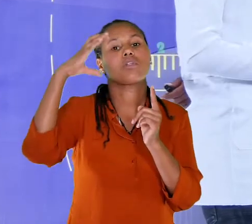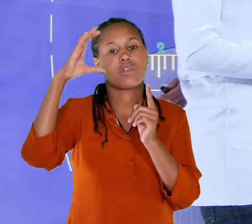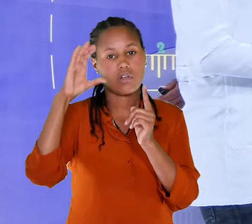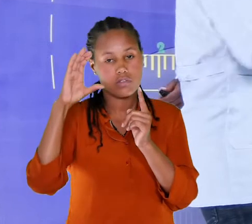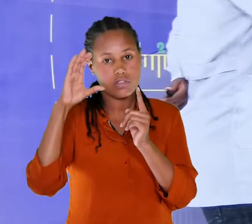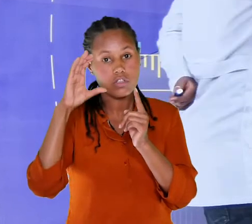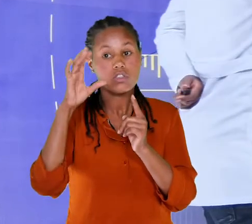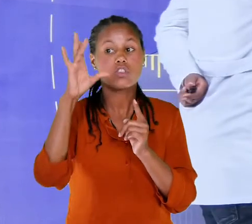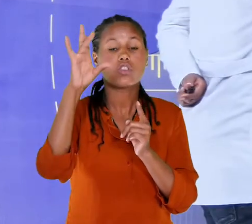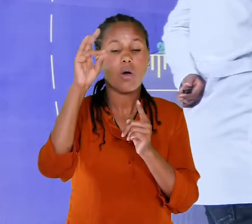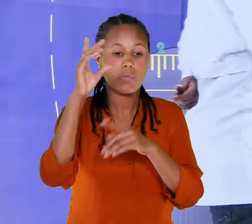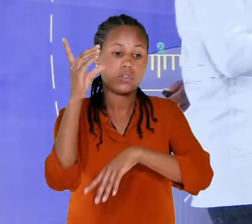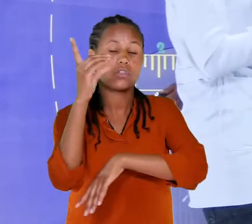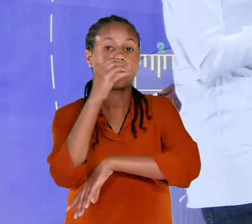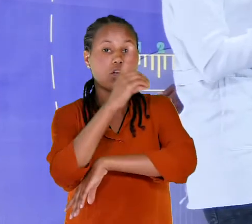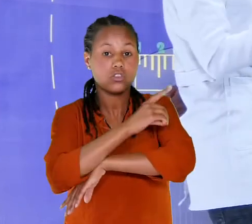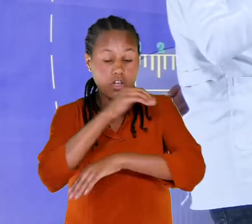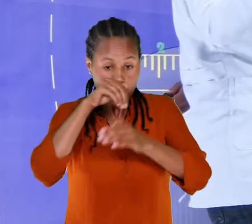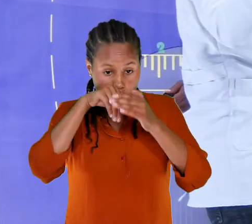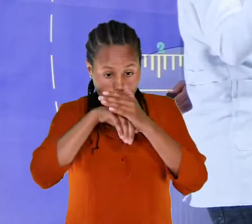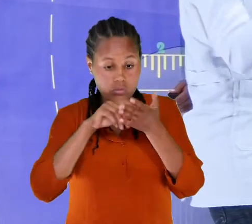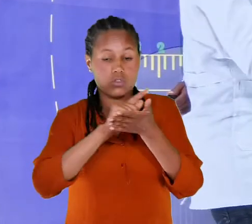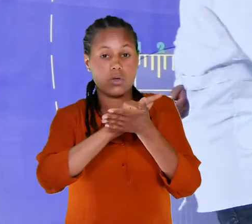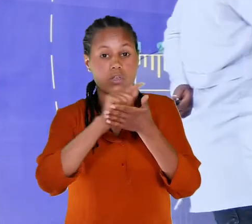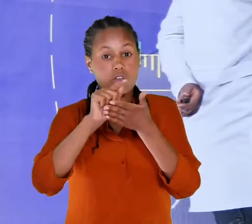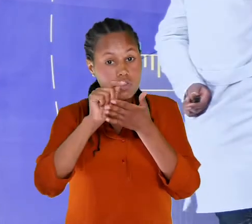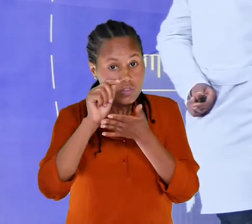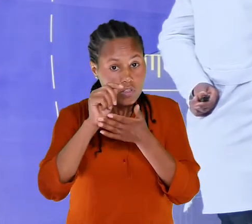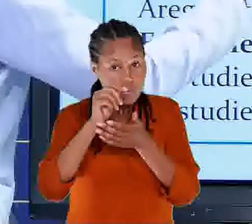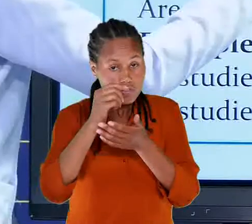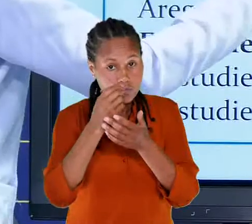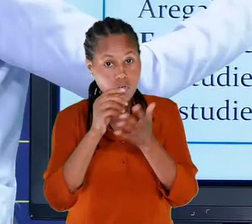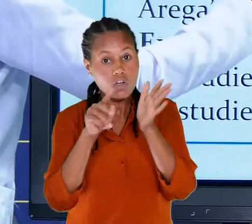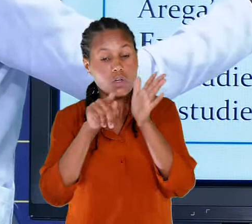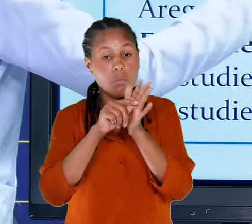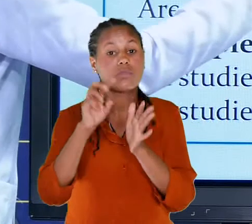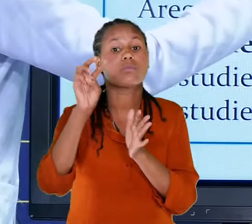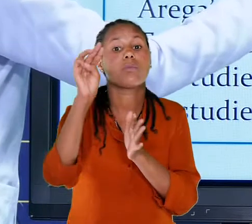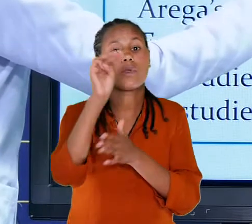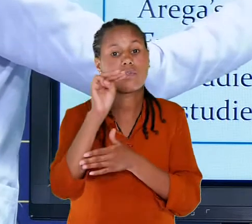week. Monday. If you said Monday,